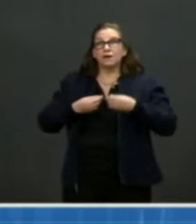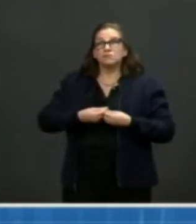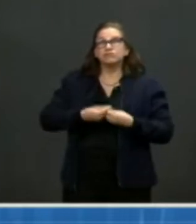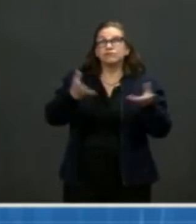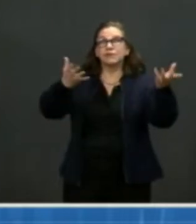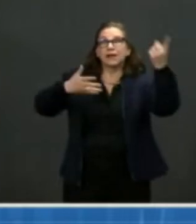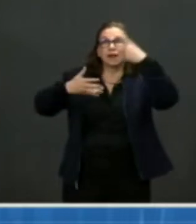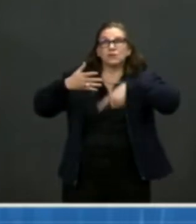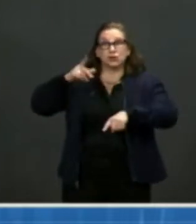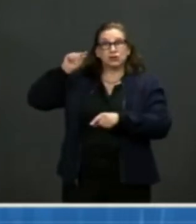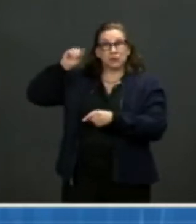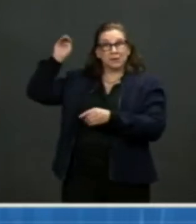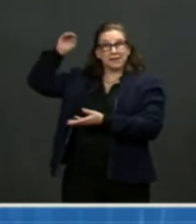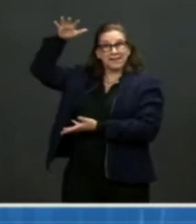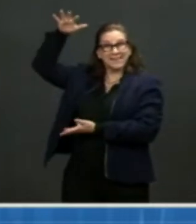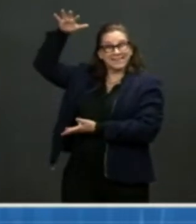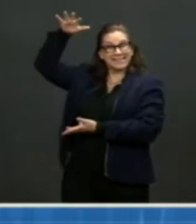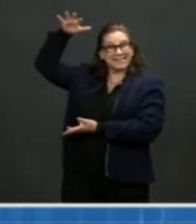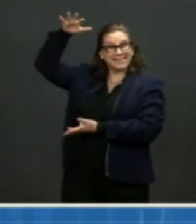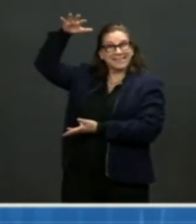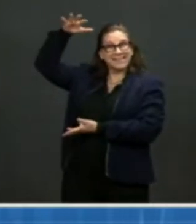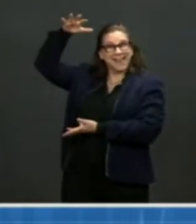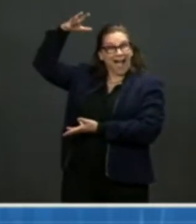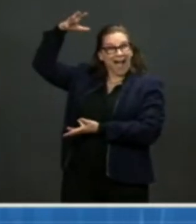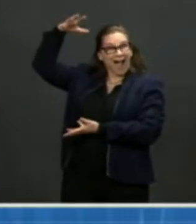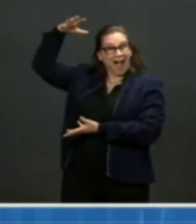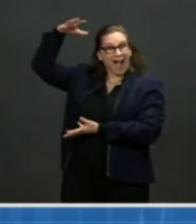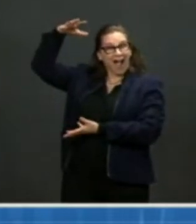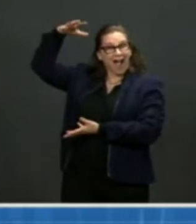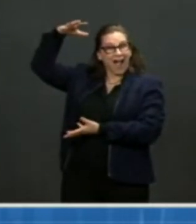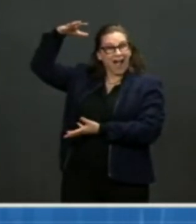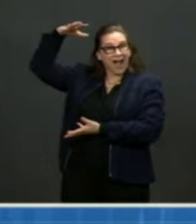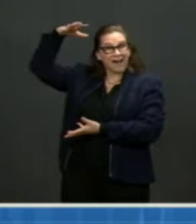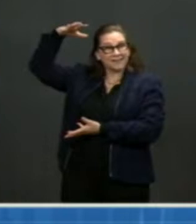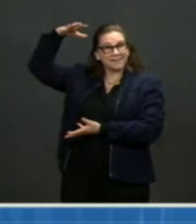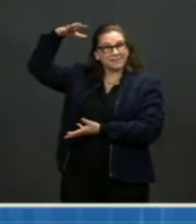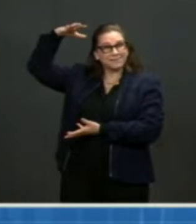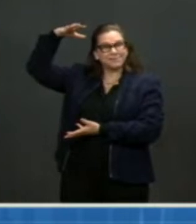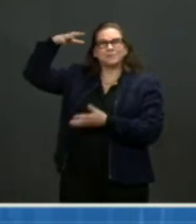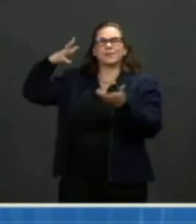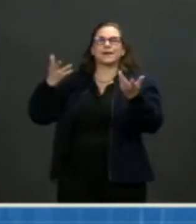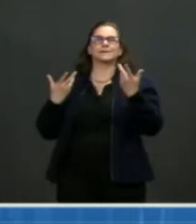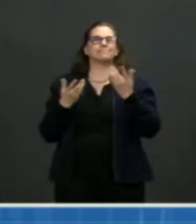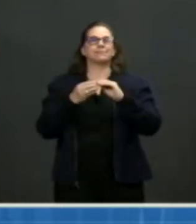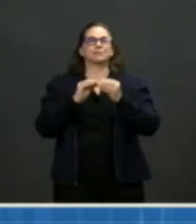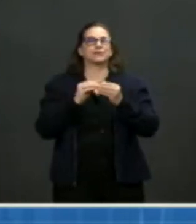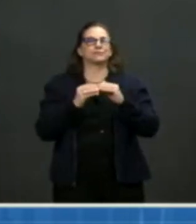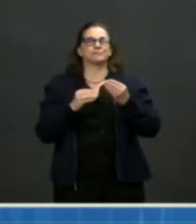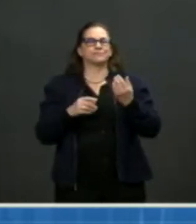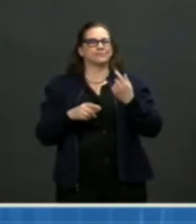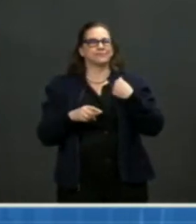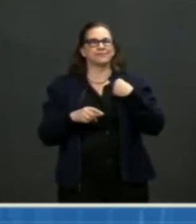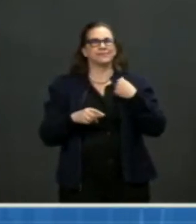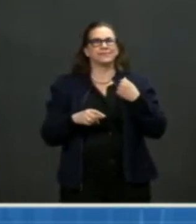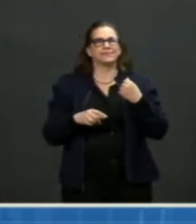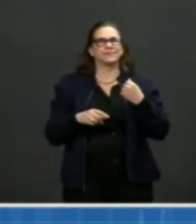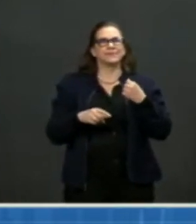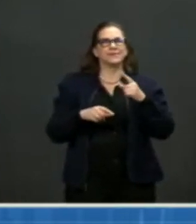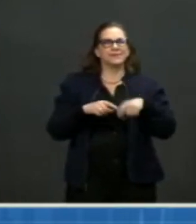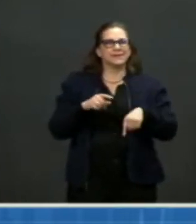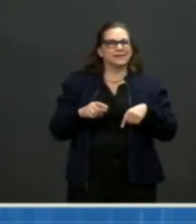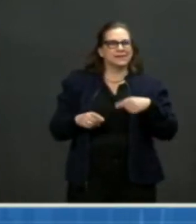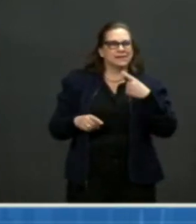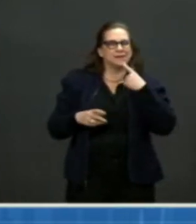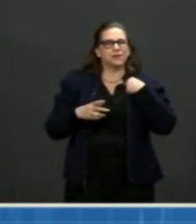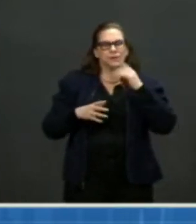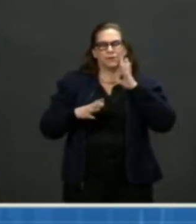give you precise numbers. Obviously, this is a ramped up manufacturing process. We're working with them very